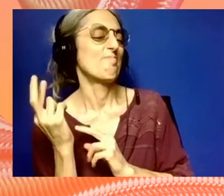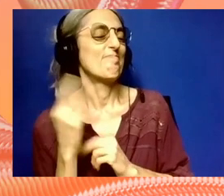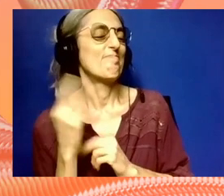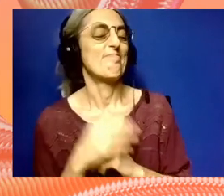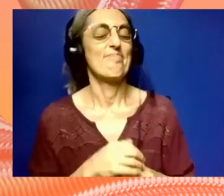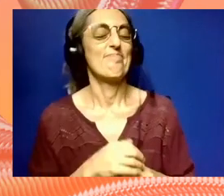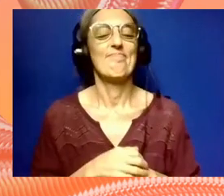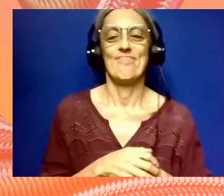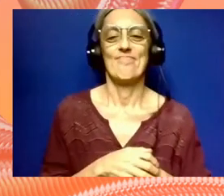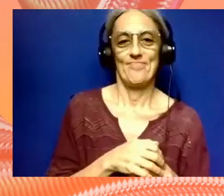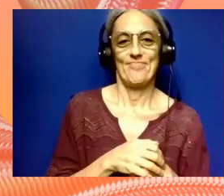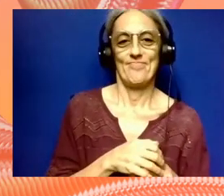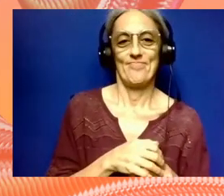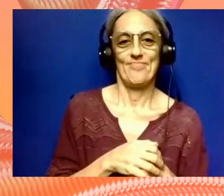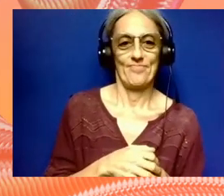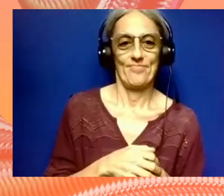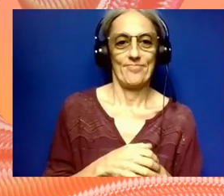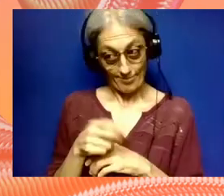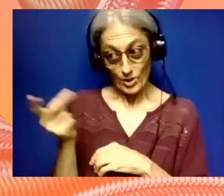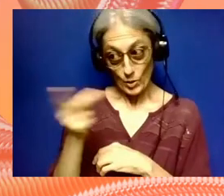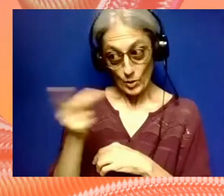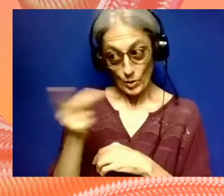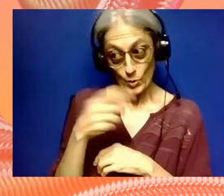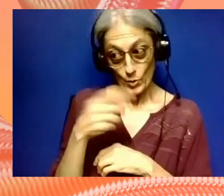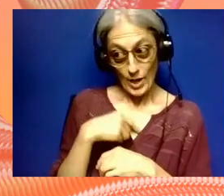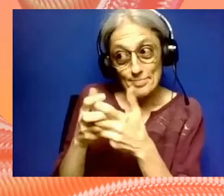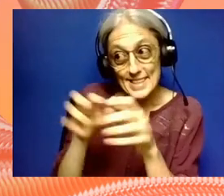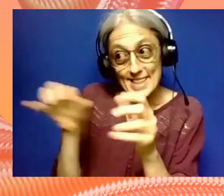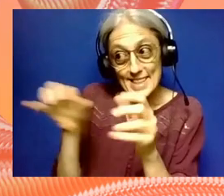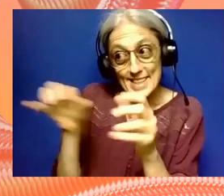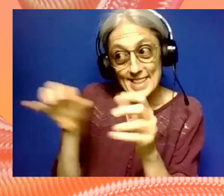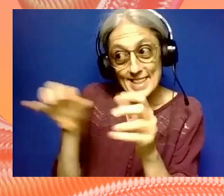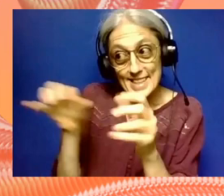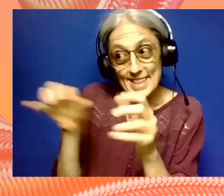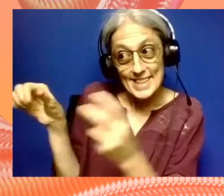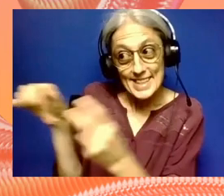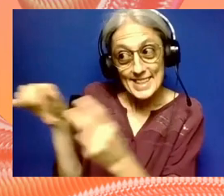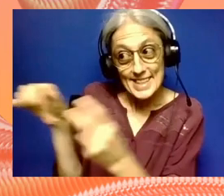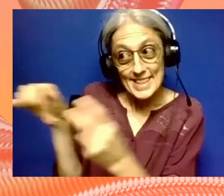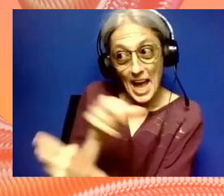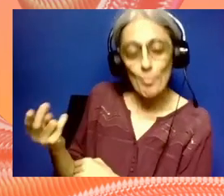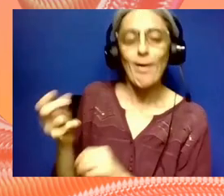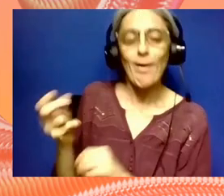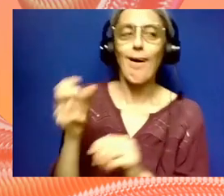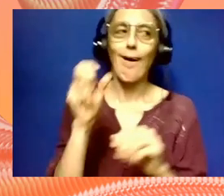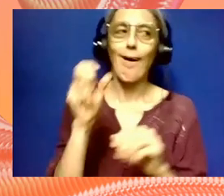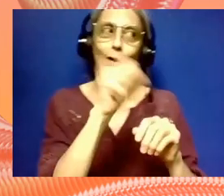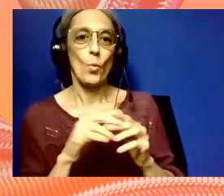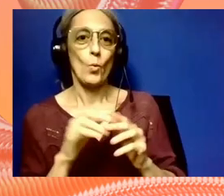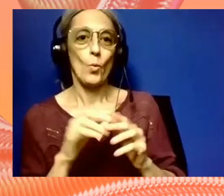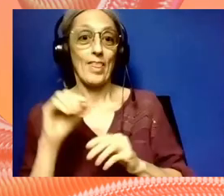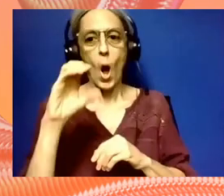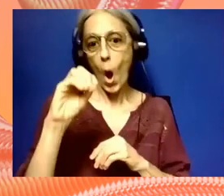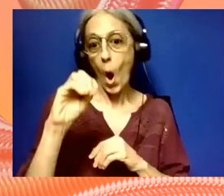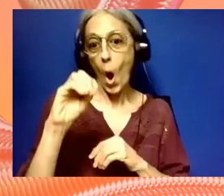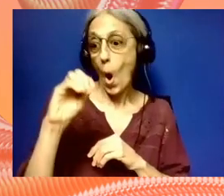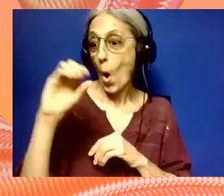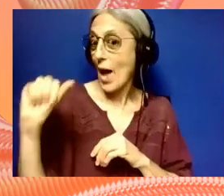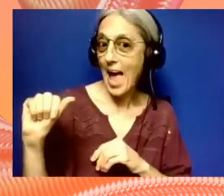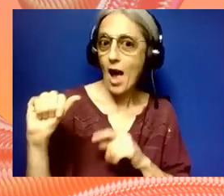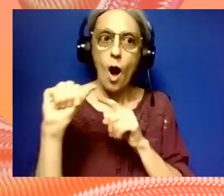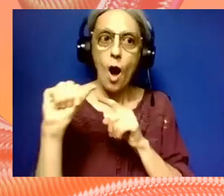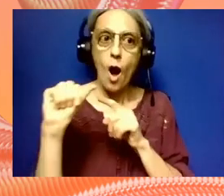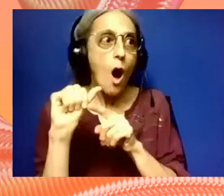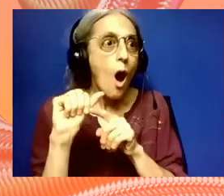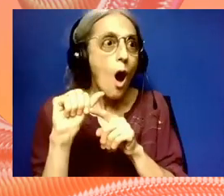you're gonna get matching tattoos. We're gonna get matching tattoos with an A in it. Oh, hey. All right,